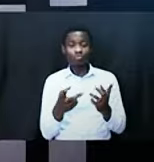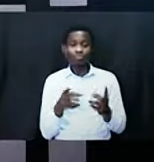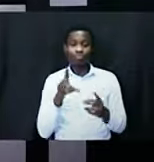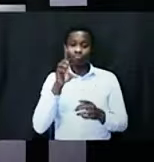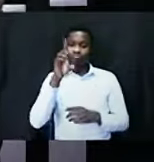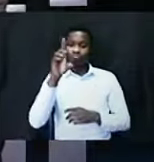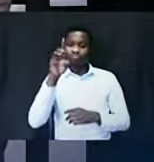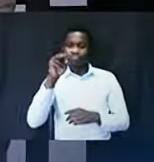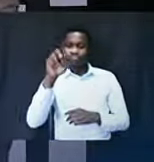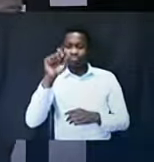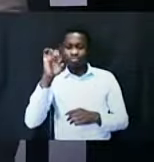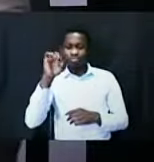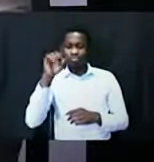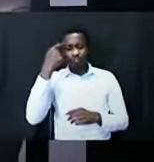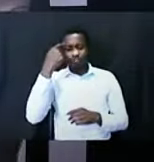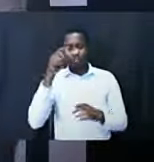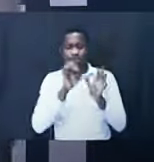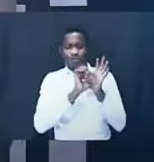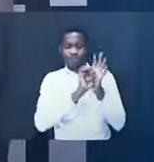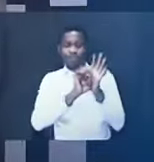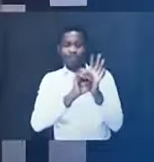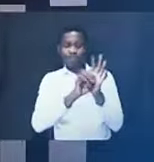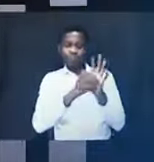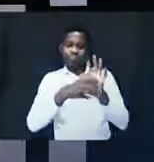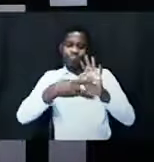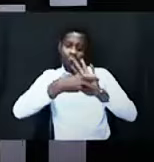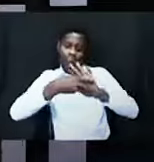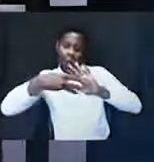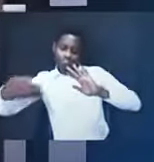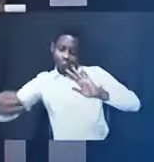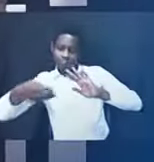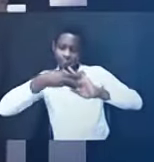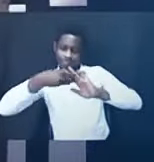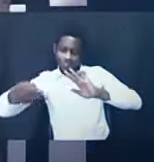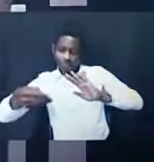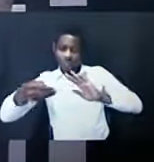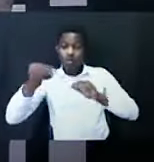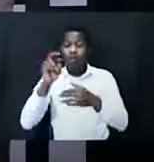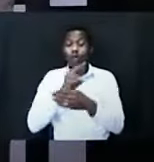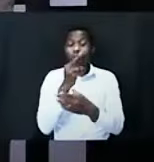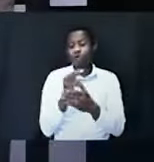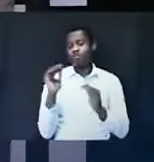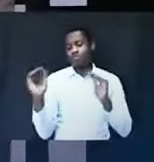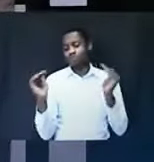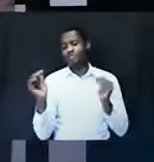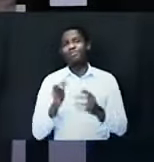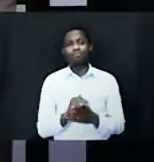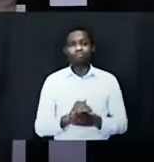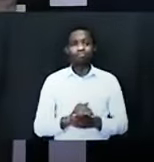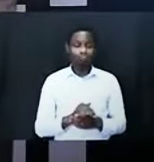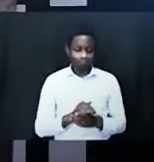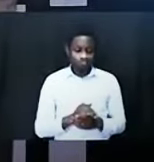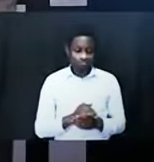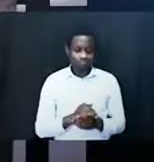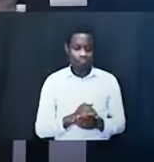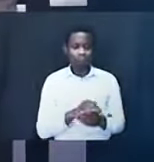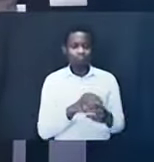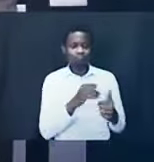Now, let's look at the imitation. Ephesians 5, verse 1.